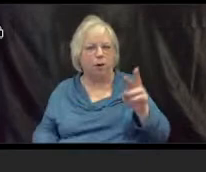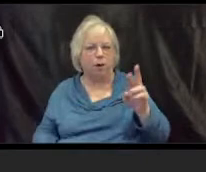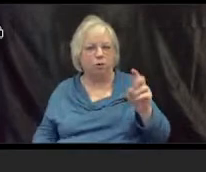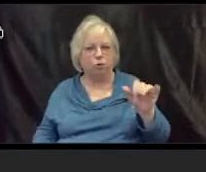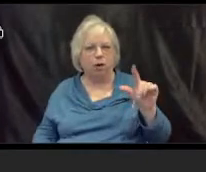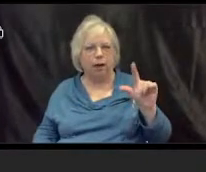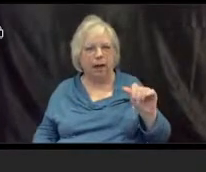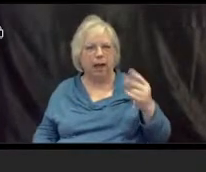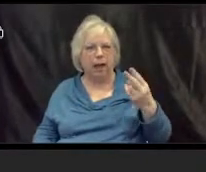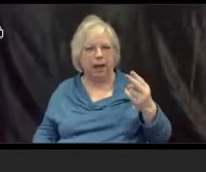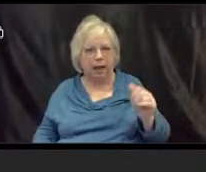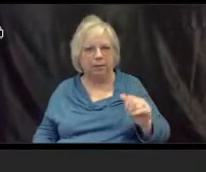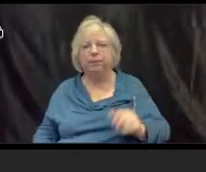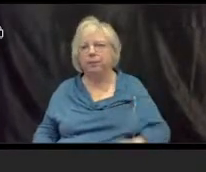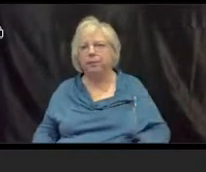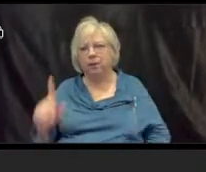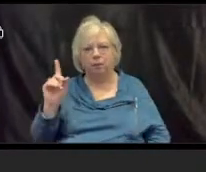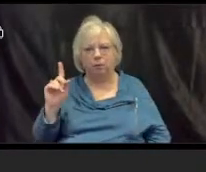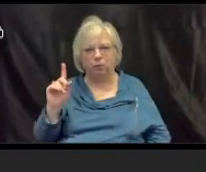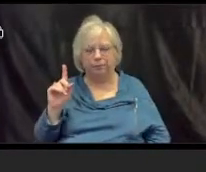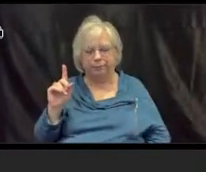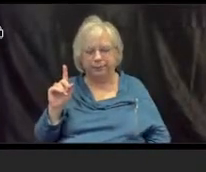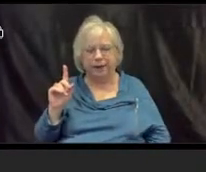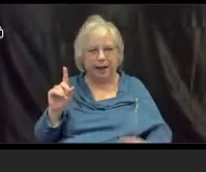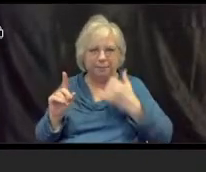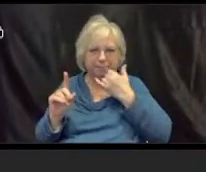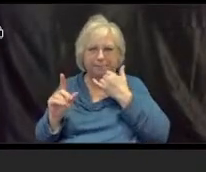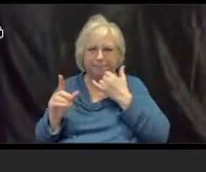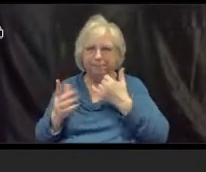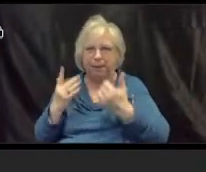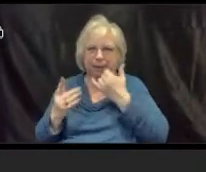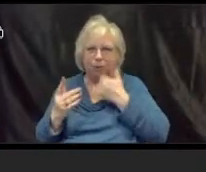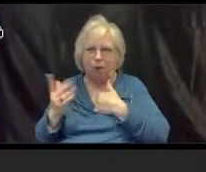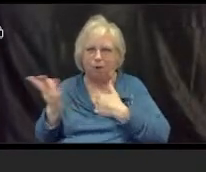I believe it was the gentleman. Hold 1 second. I may be incorrect.